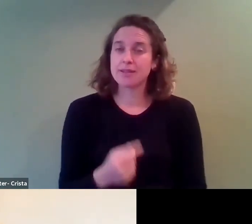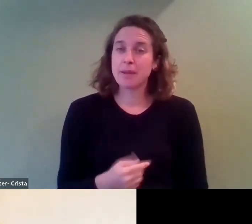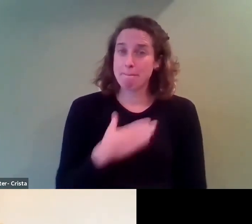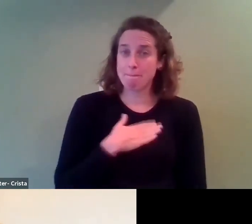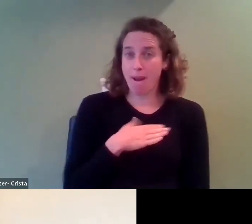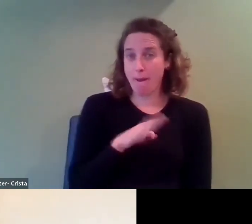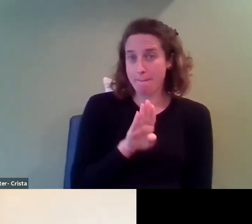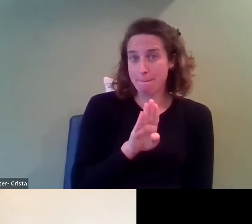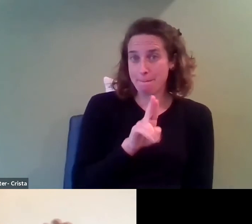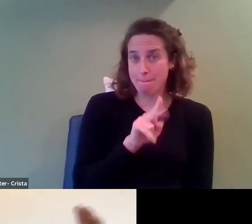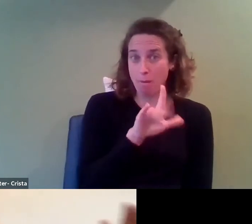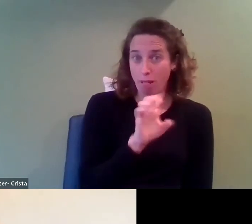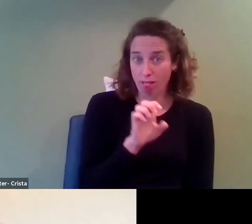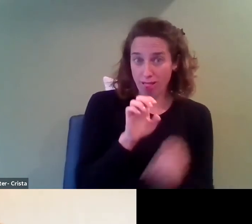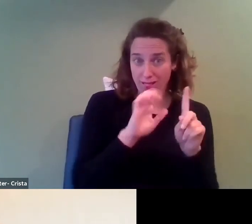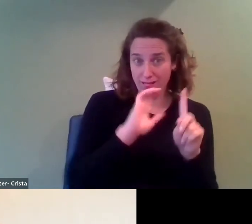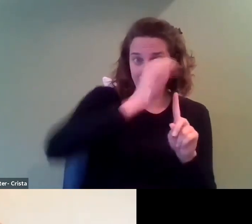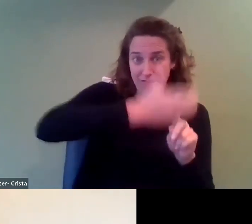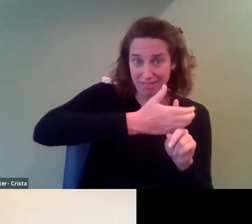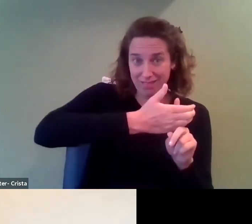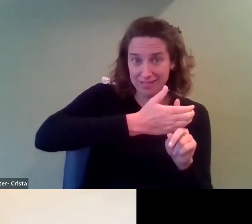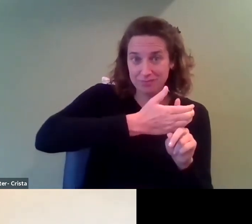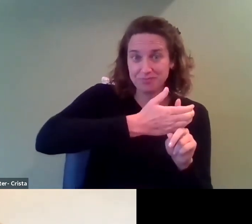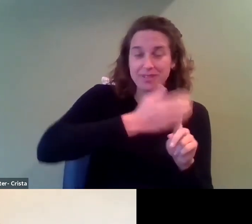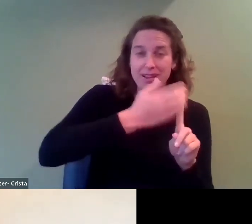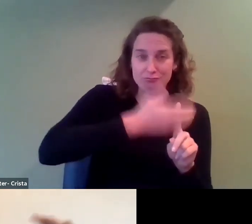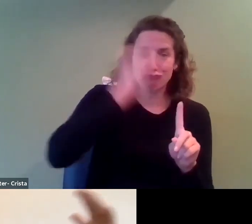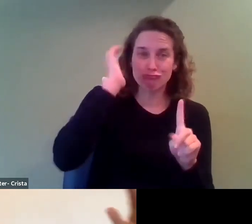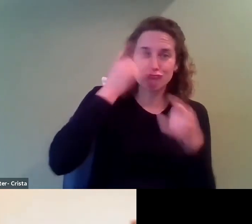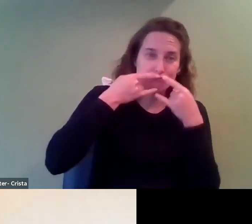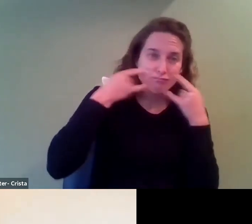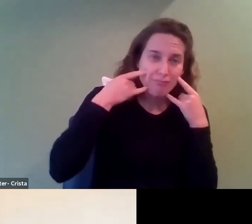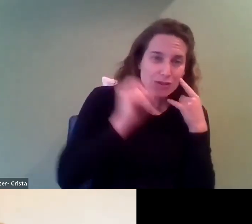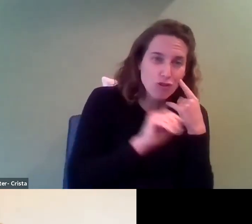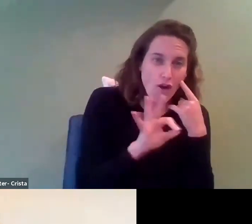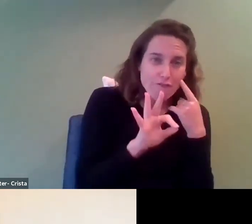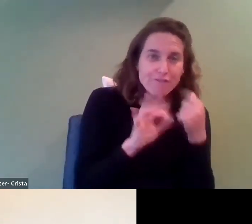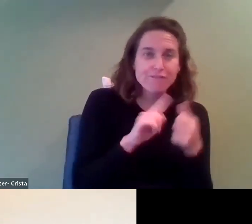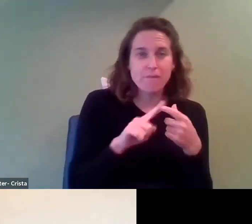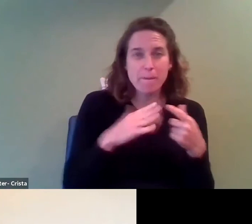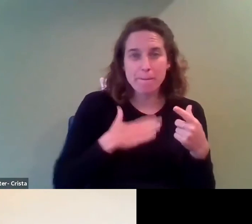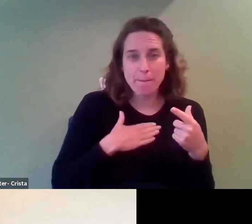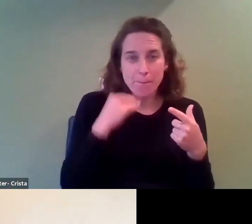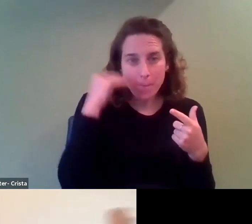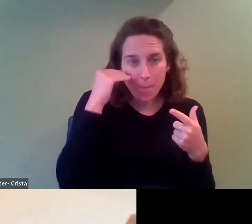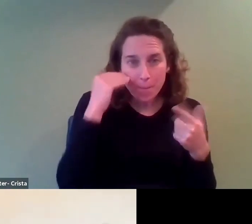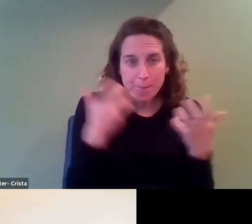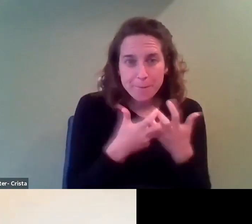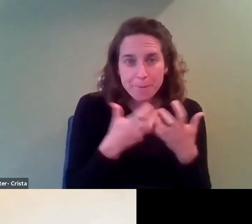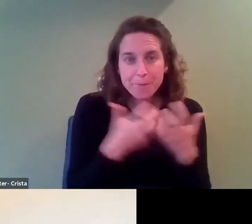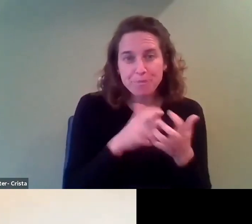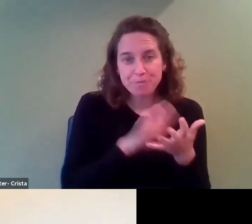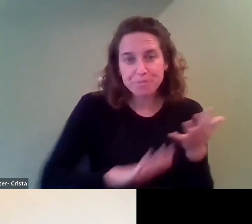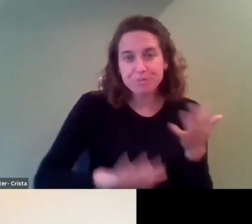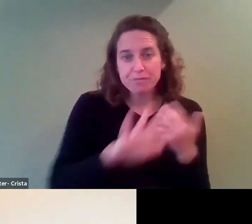if you will. Those that I can take my mask off with, those I can be in the same house with. And, but